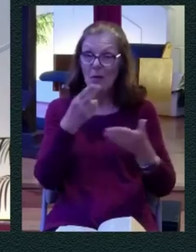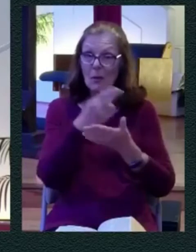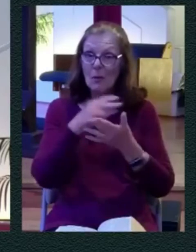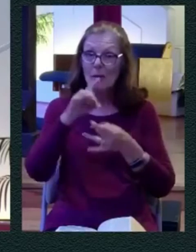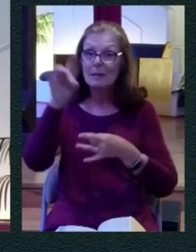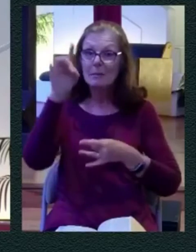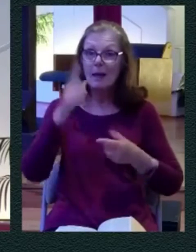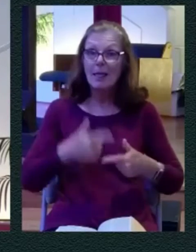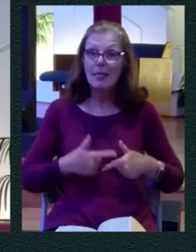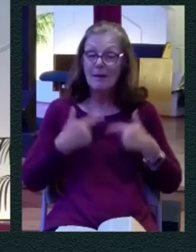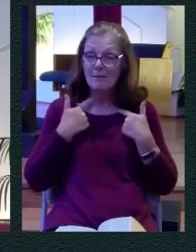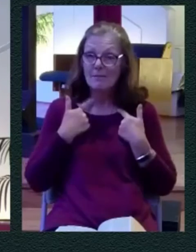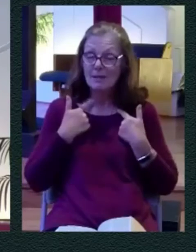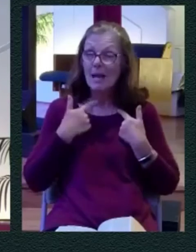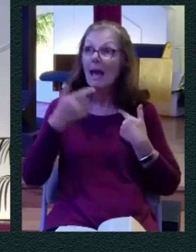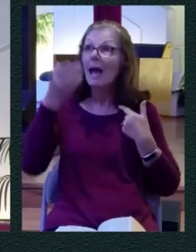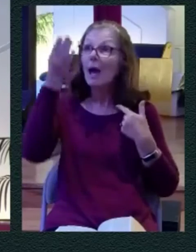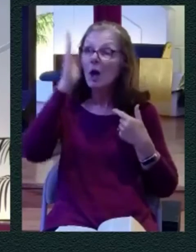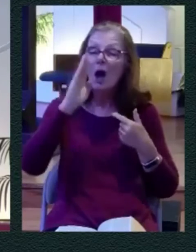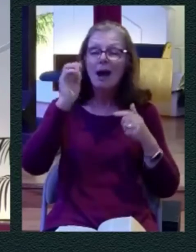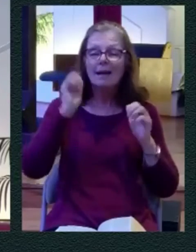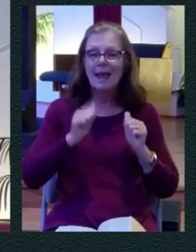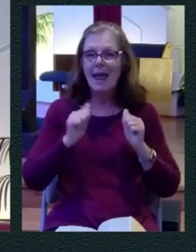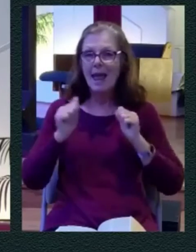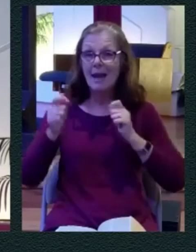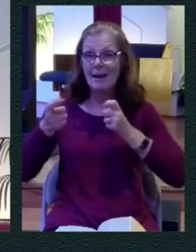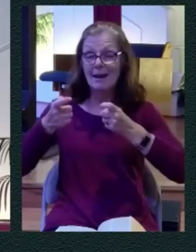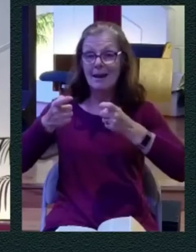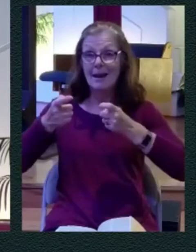has free reign over our lives.